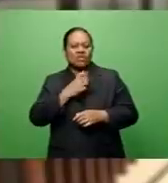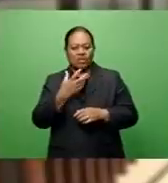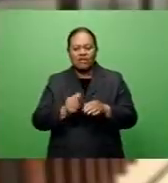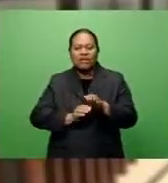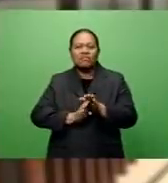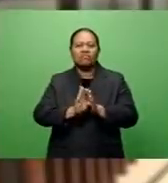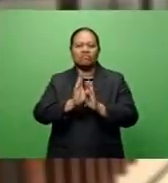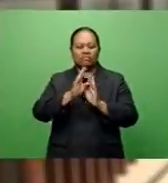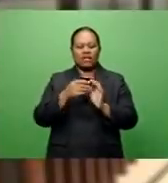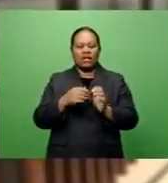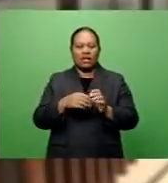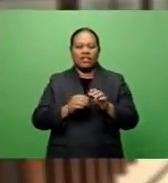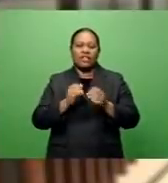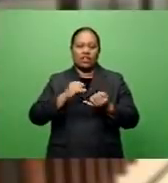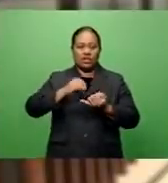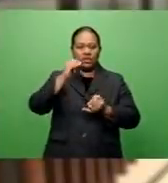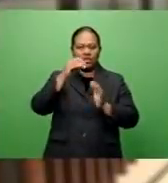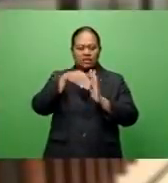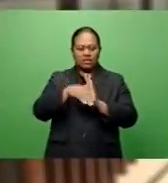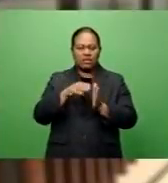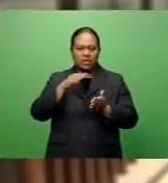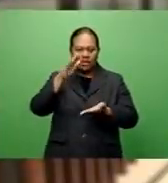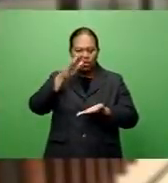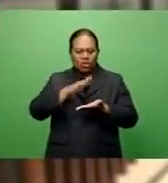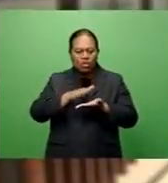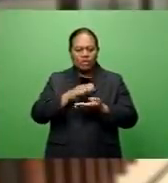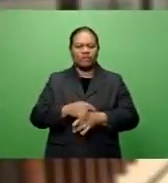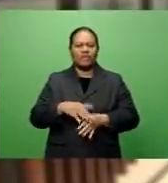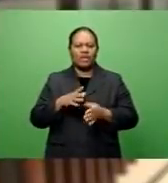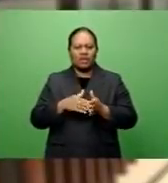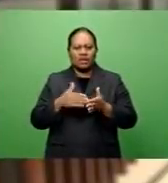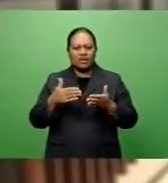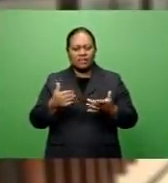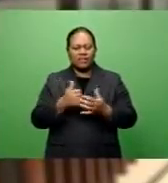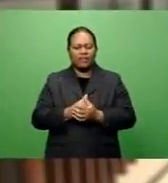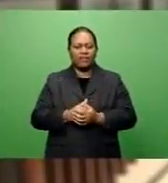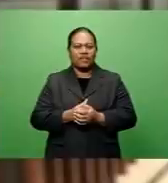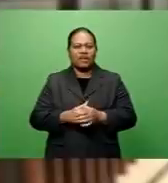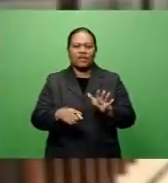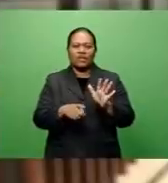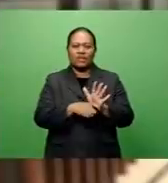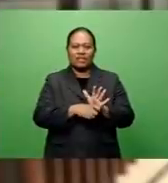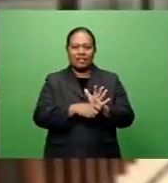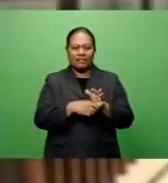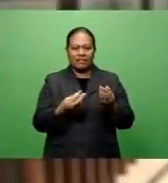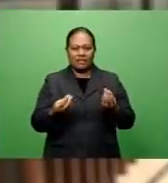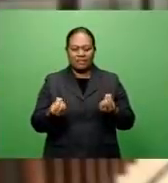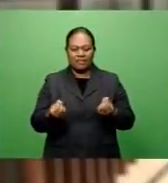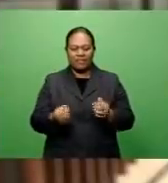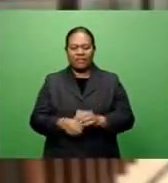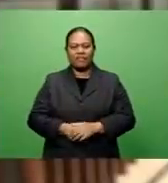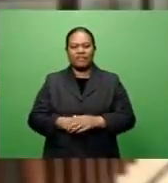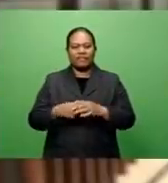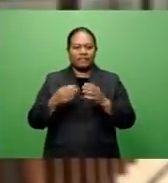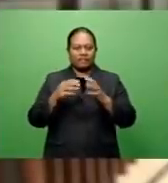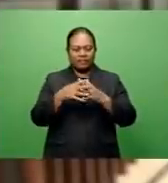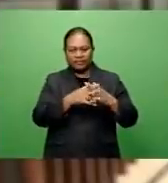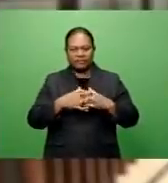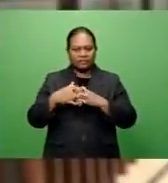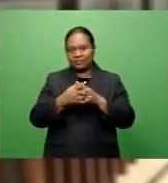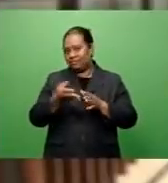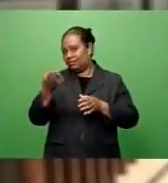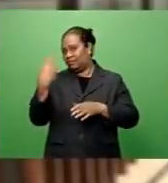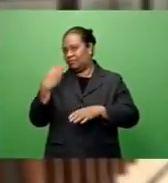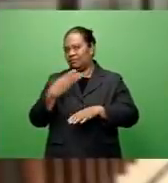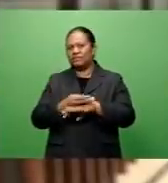rates low reinforced expectations of insufficient returns from the reserve currency. US core inflation last month